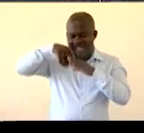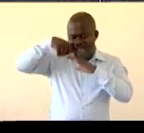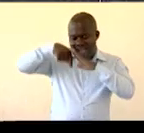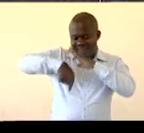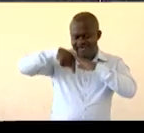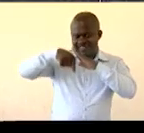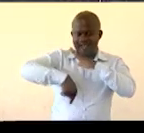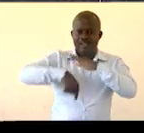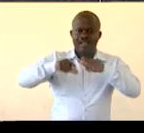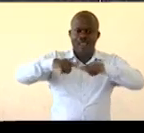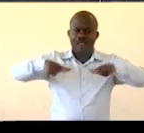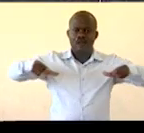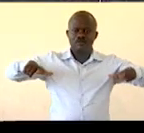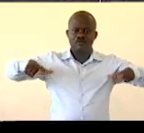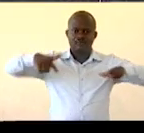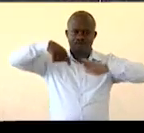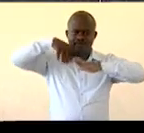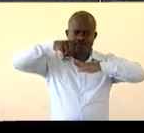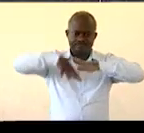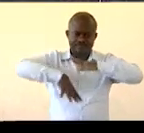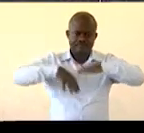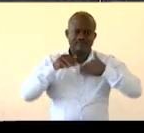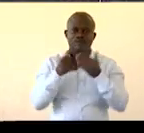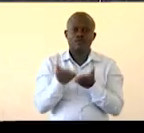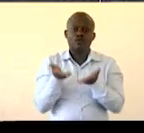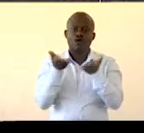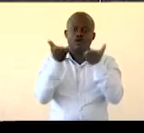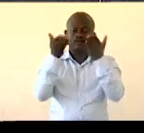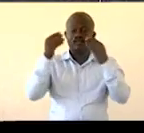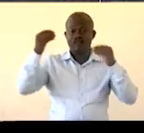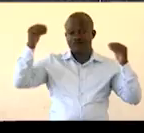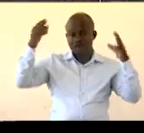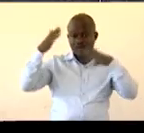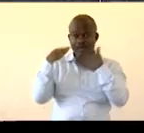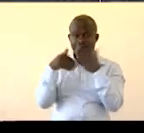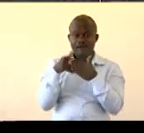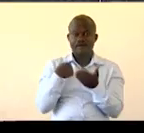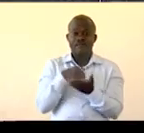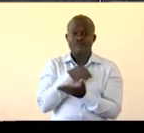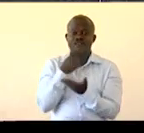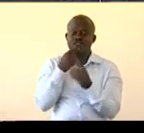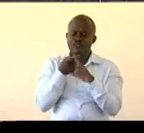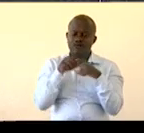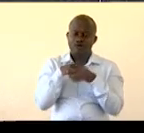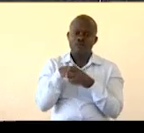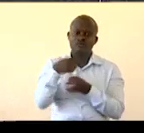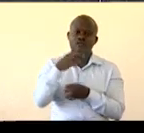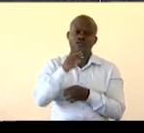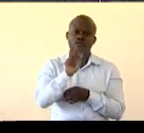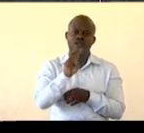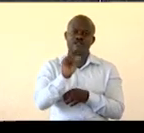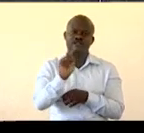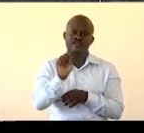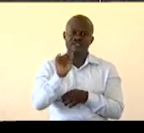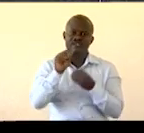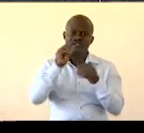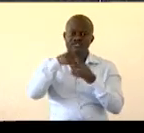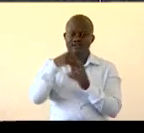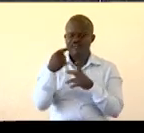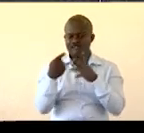underground. So the shoot grows towards light and away from gravity. So in this case we